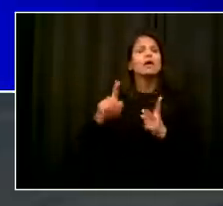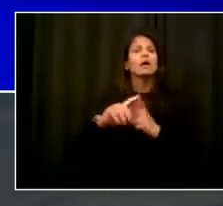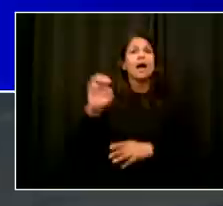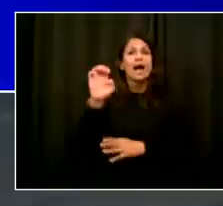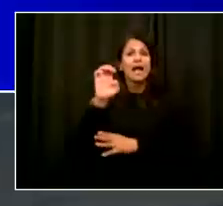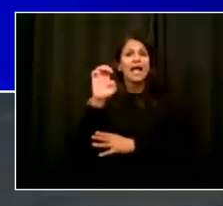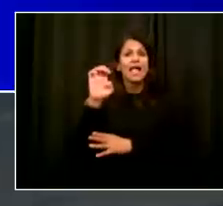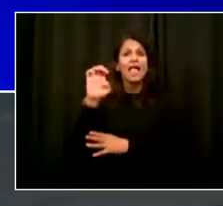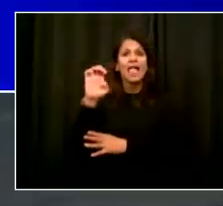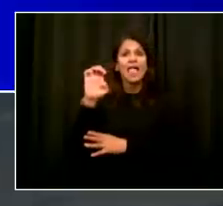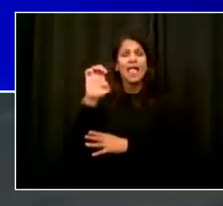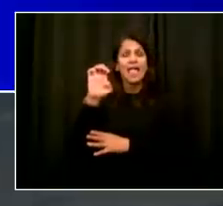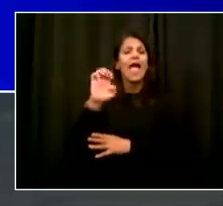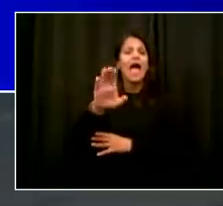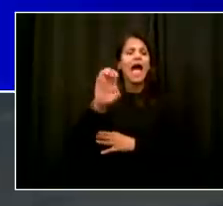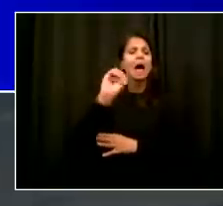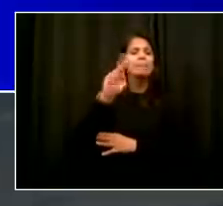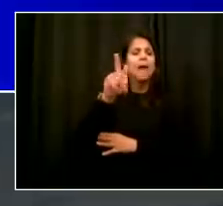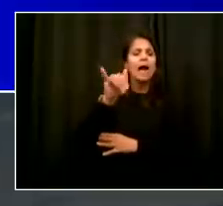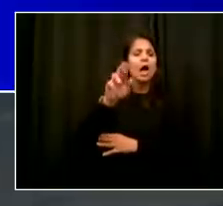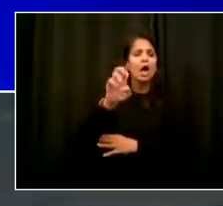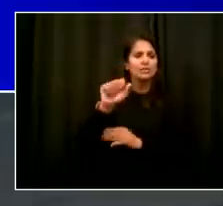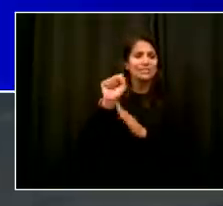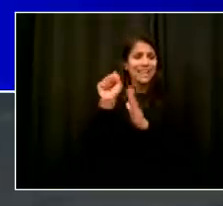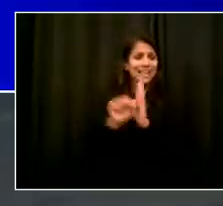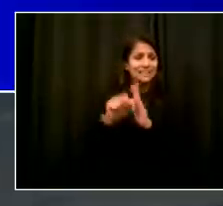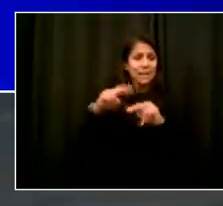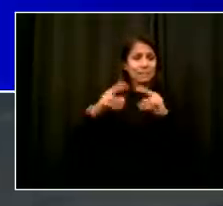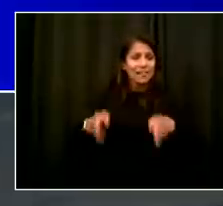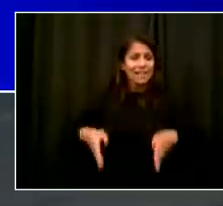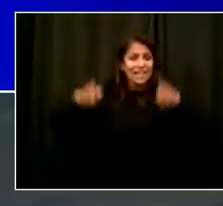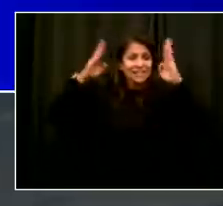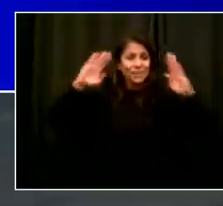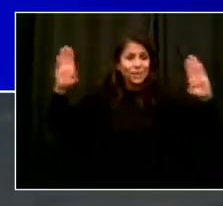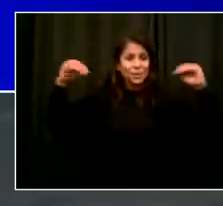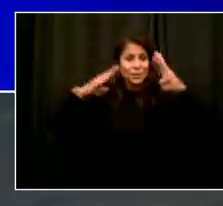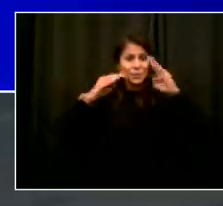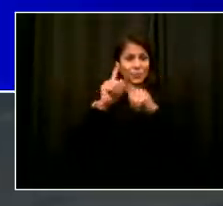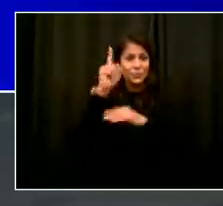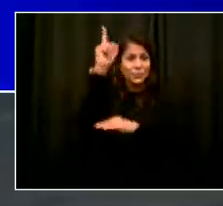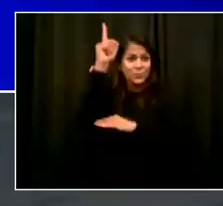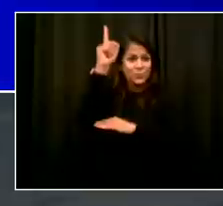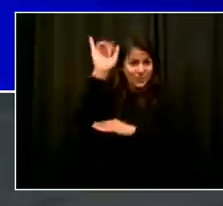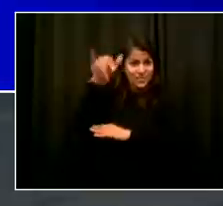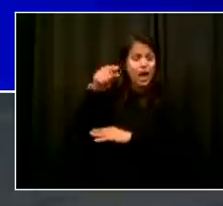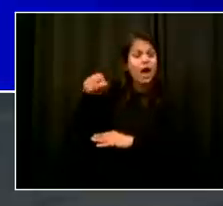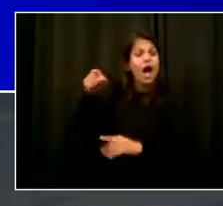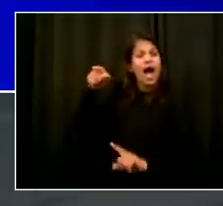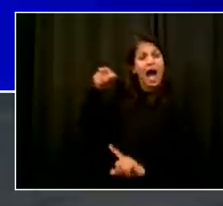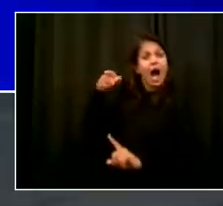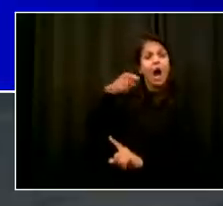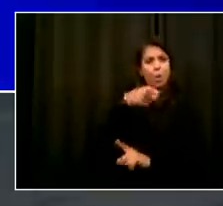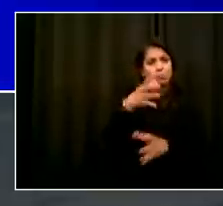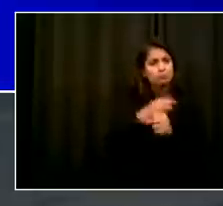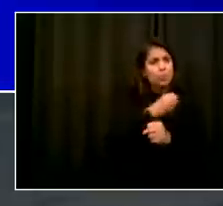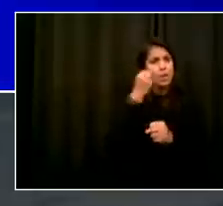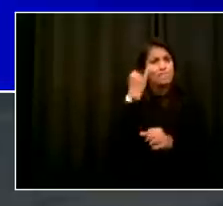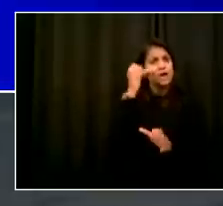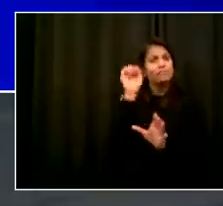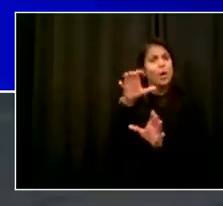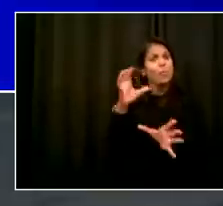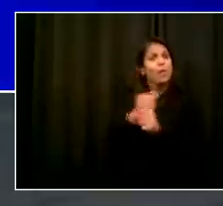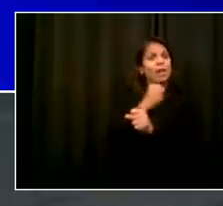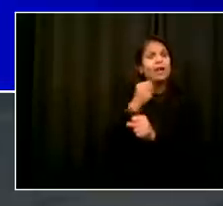not listen to this prize. Free Krispy Kreme donuts for a year. That is not approved by the health department, but the rest of us would really like